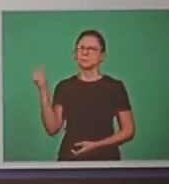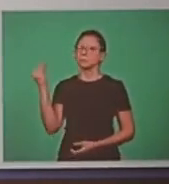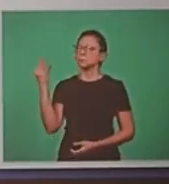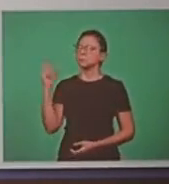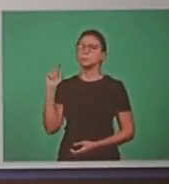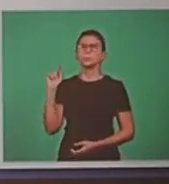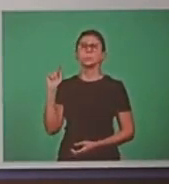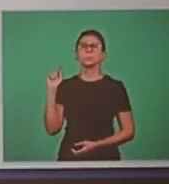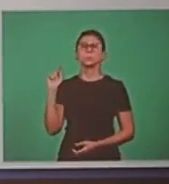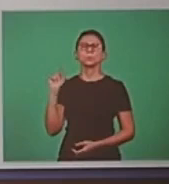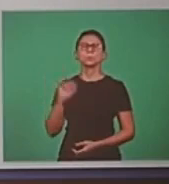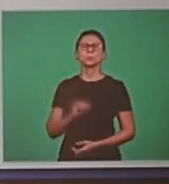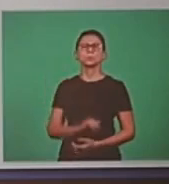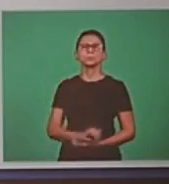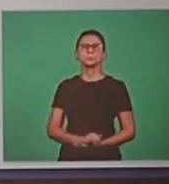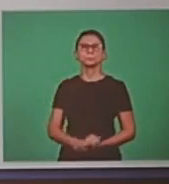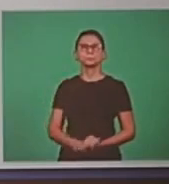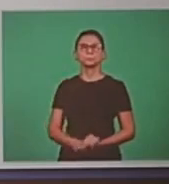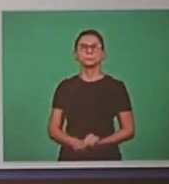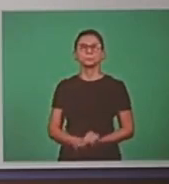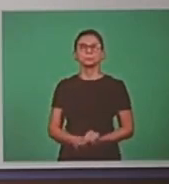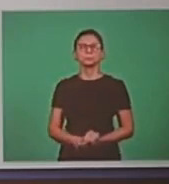What does the early dawn talk about?